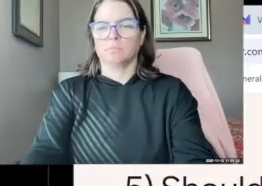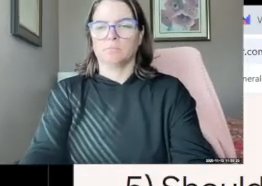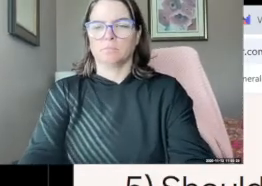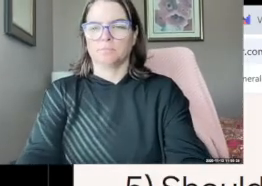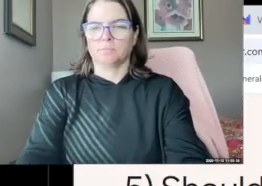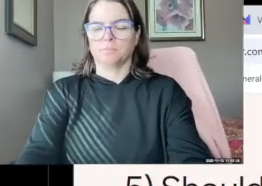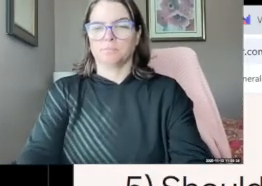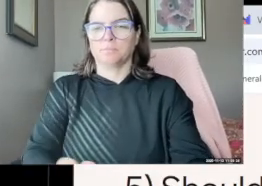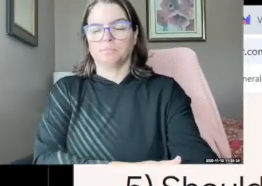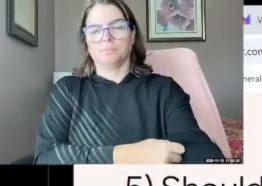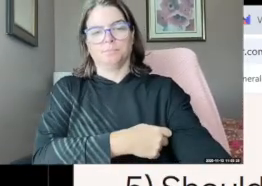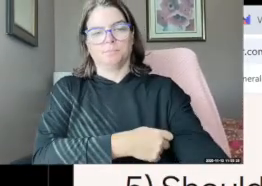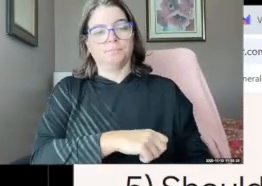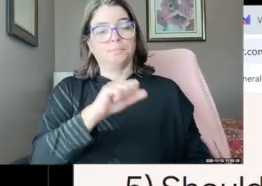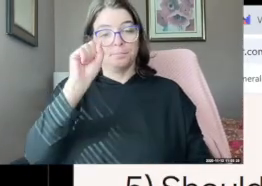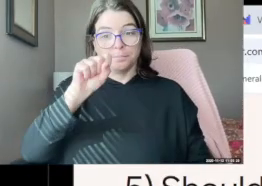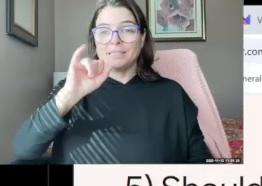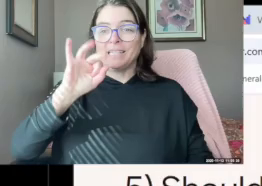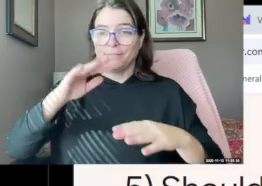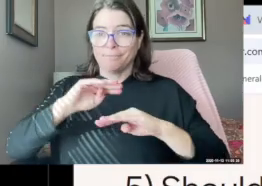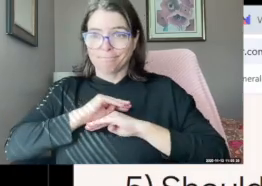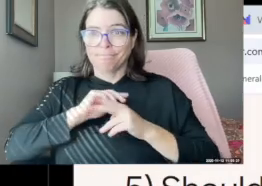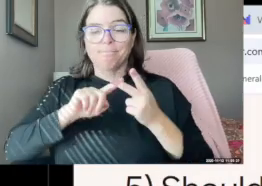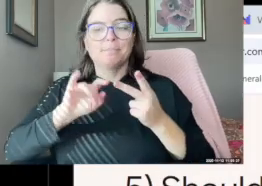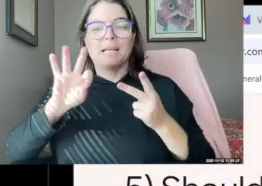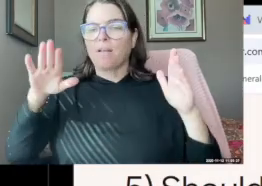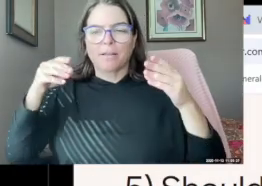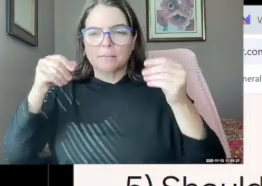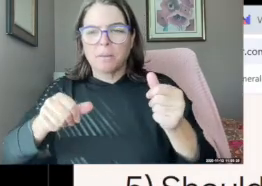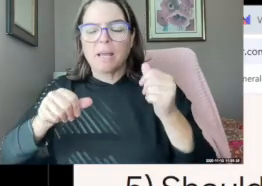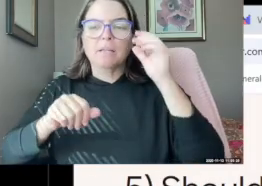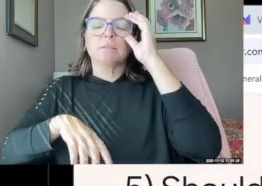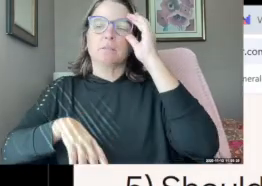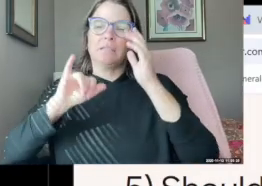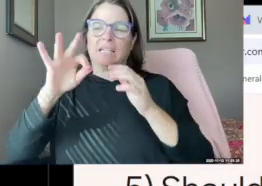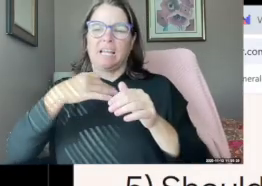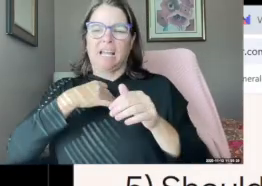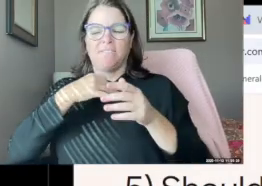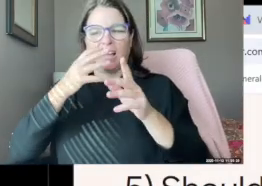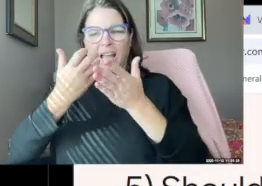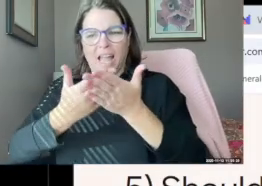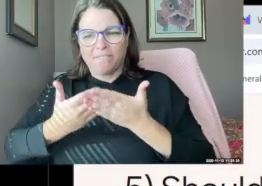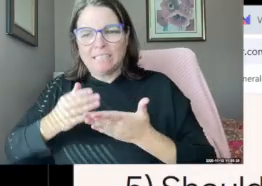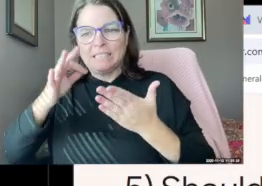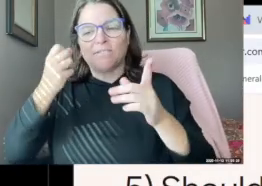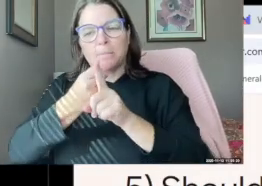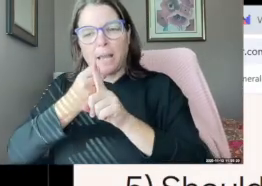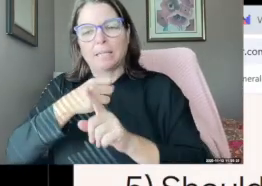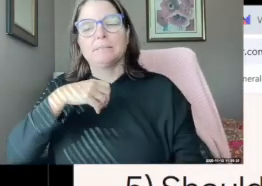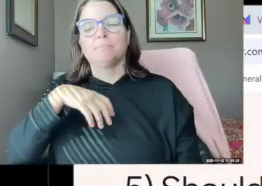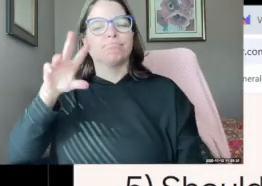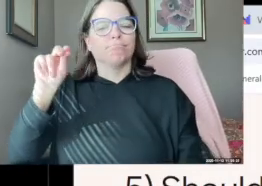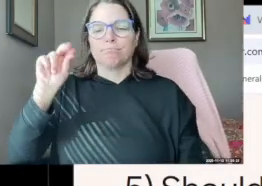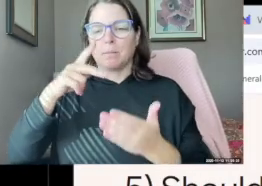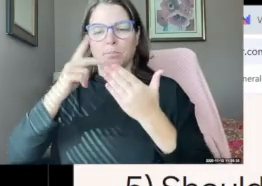allocations be adjustable over time? Responses include yes, if policy targets have been met. Yes, if